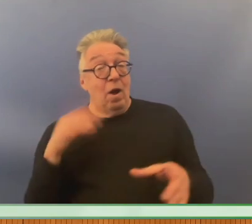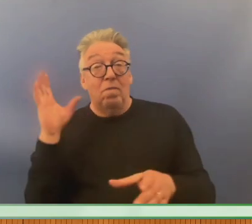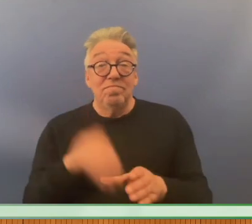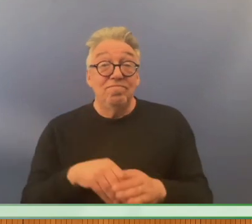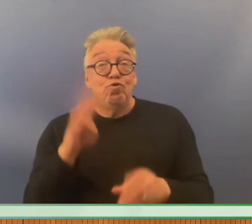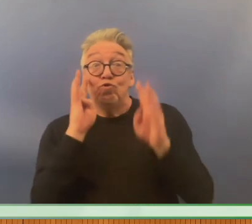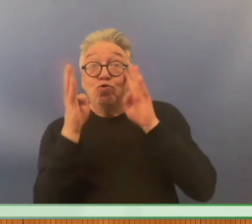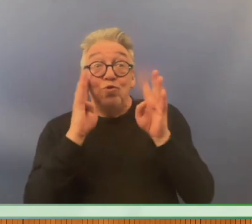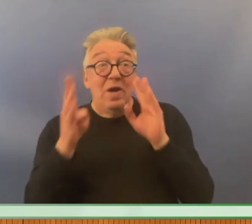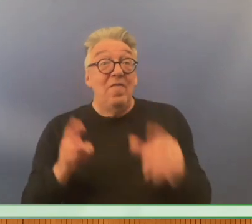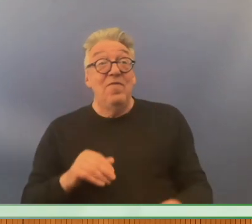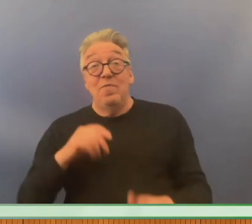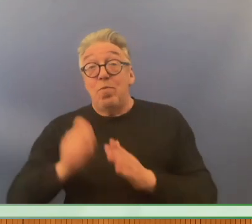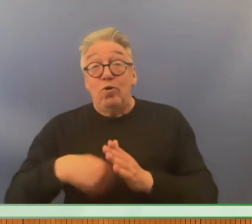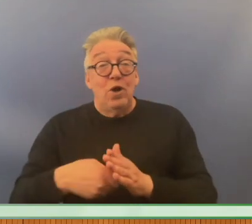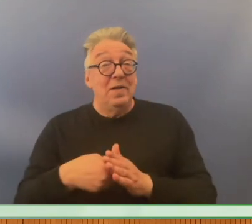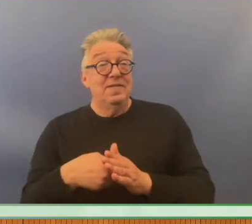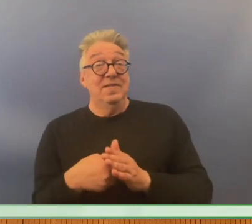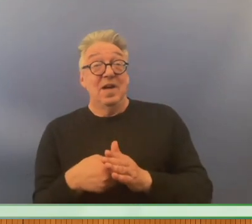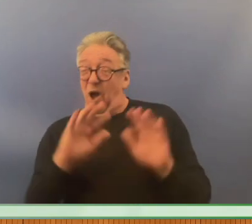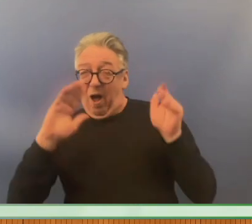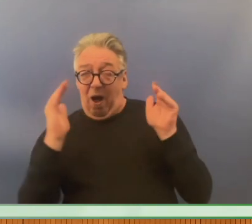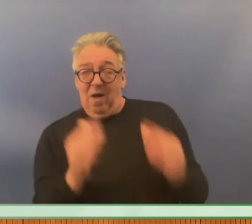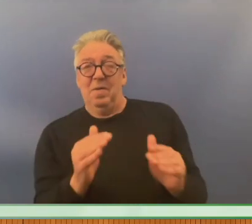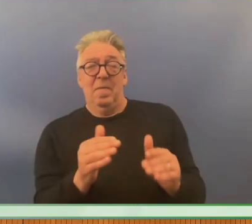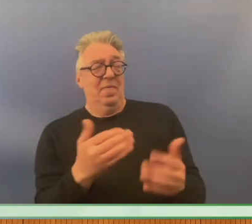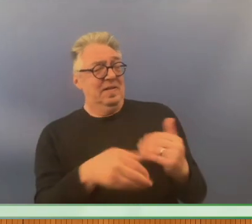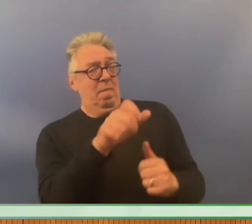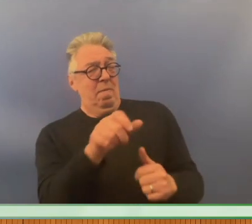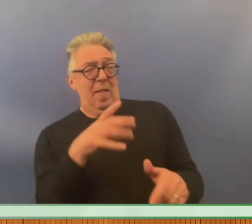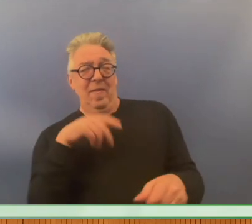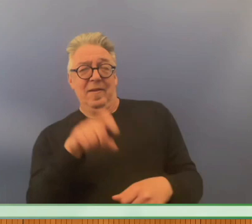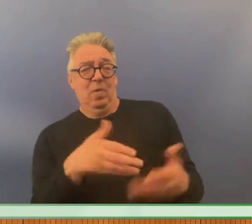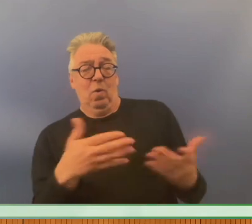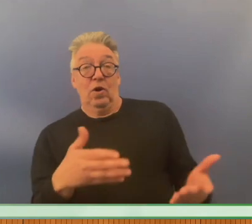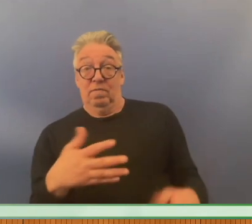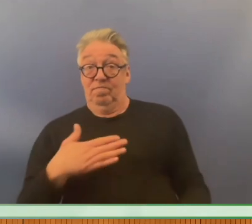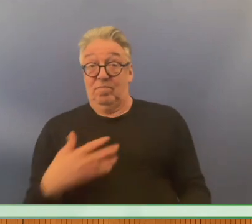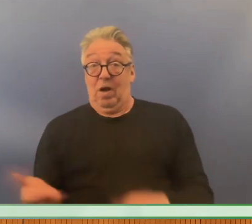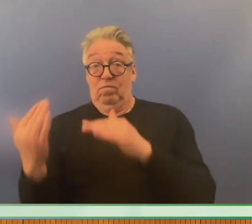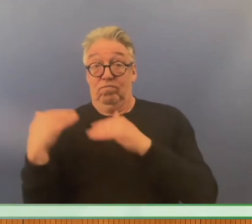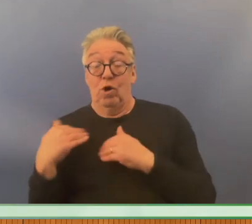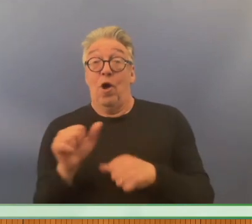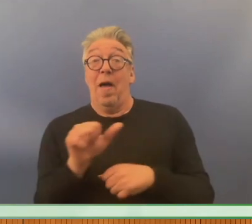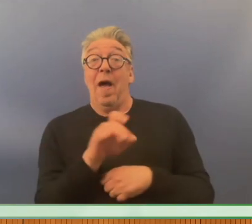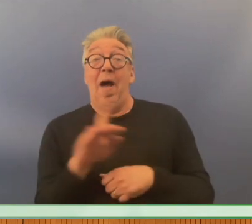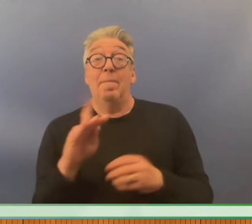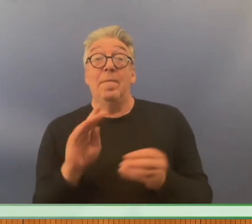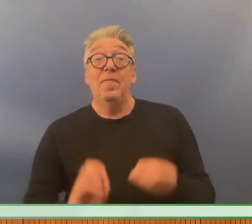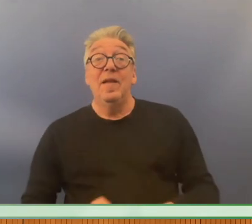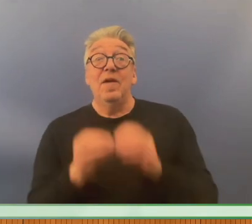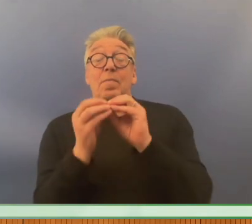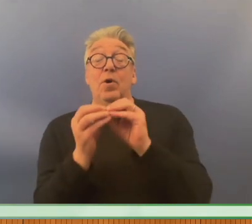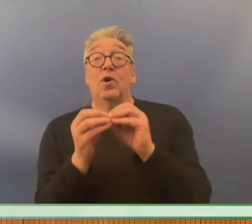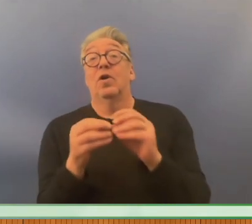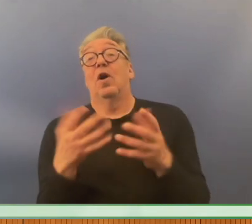of people with disabilities. And my development as an app developer has been greatly aided by the encouragement and